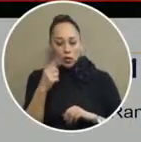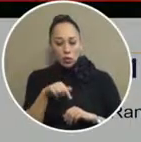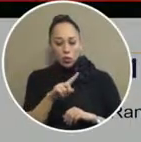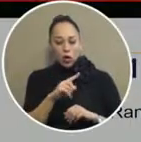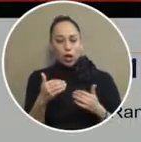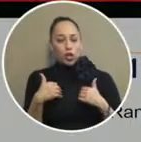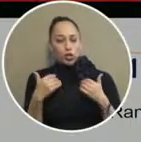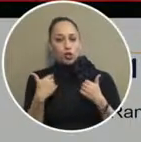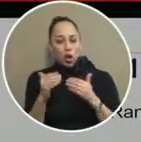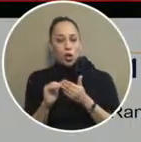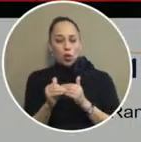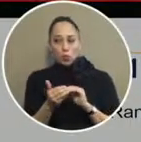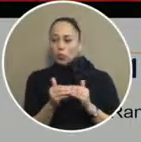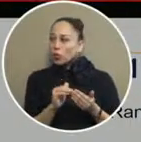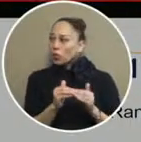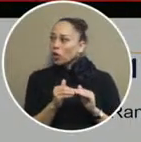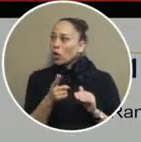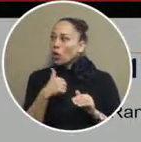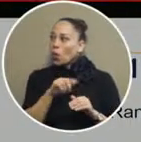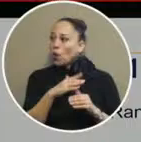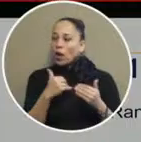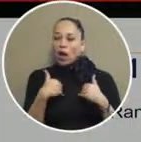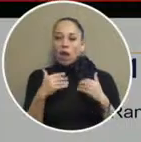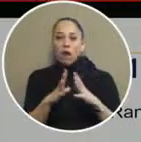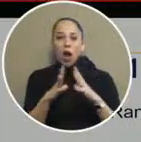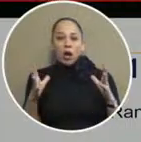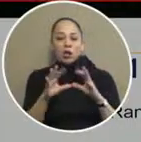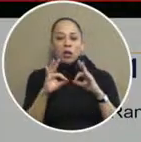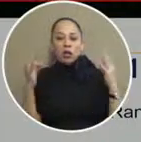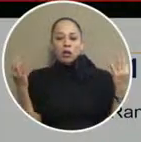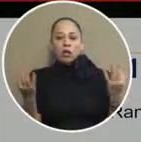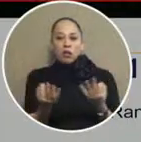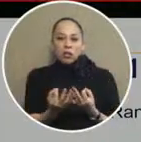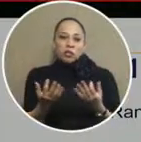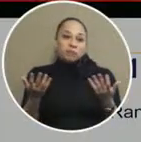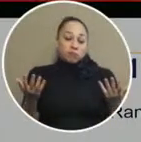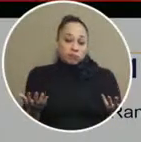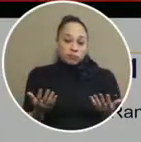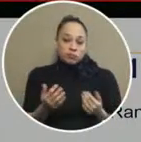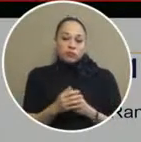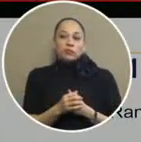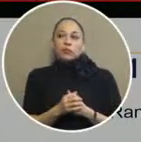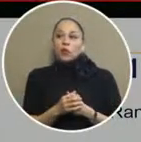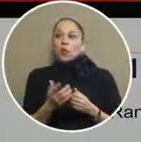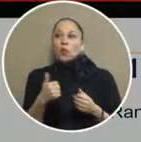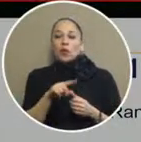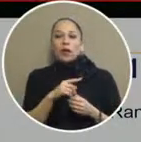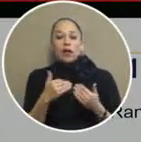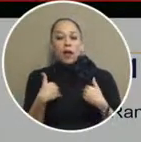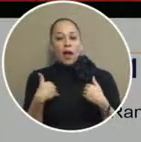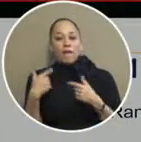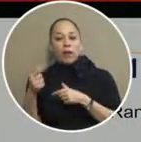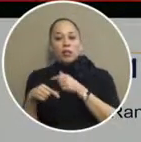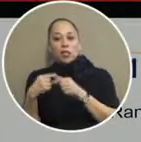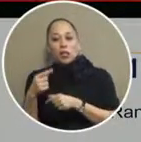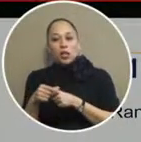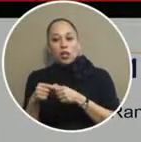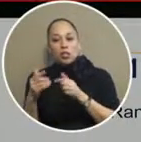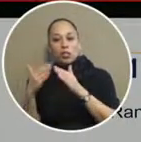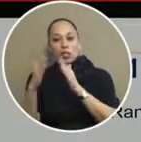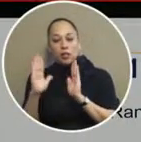community. We have a lot of families, and unfortunately, we have multi-generational